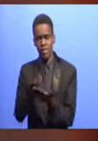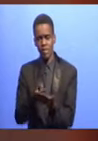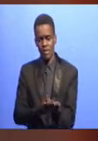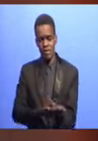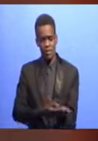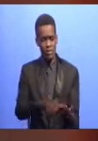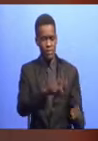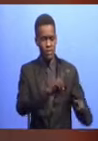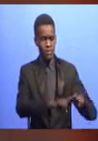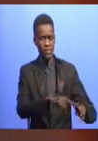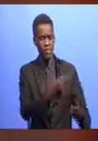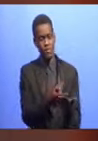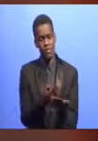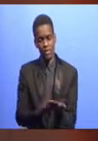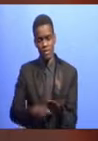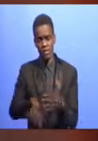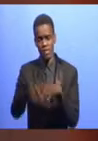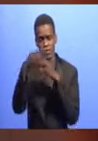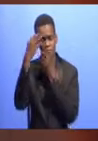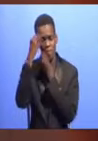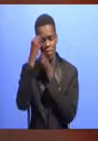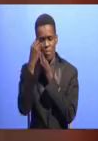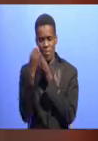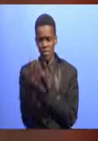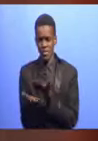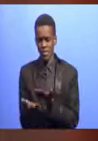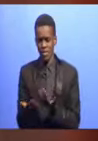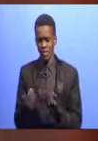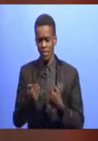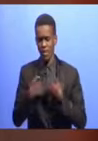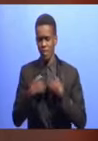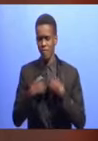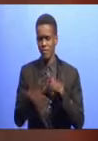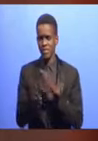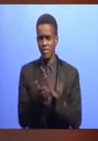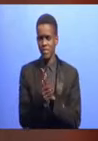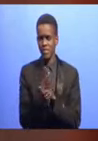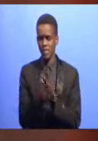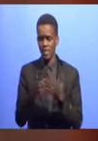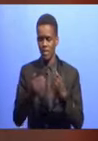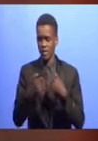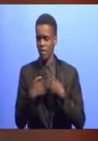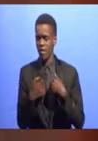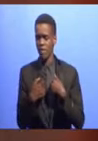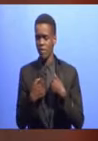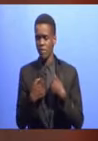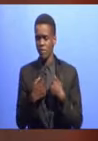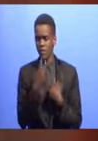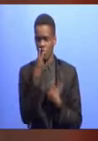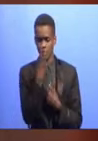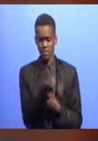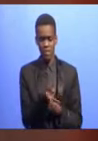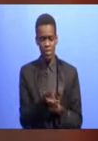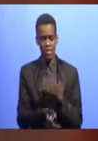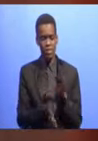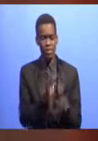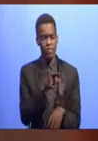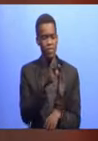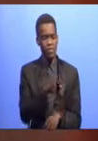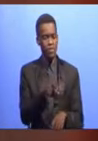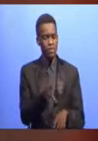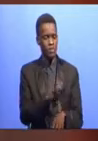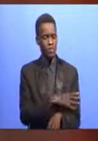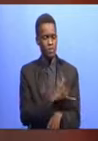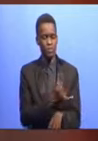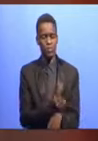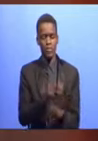bona gore ke mang o na leng eng kae bokgoni ba gagwe ke eng ebile o tlhaela ga kae jaano ke kgang ile gore e ntse e tsweletse re a